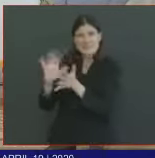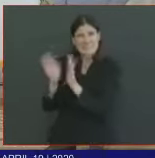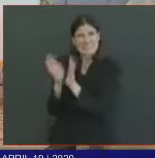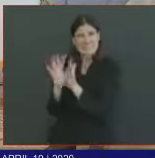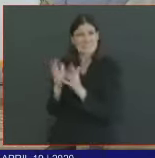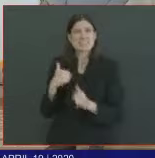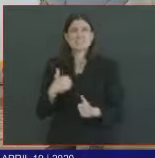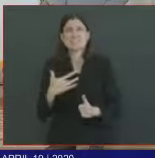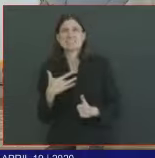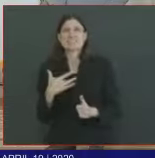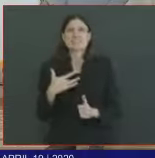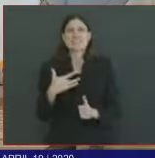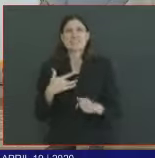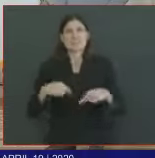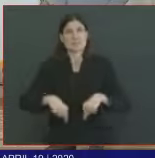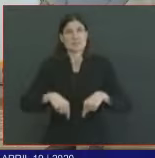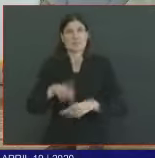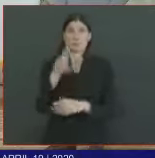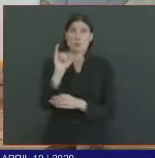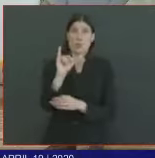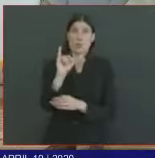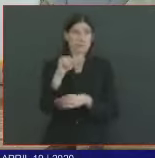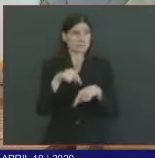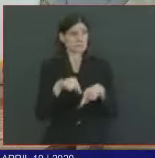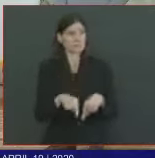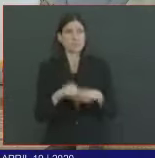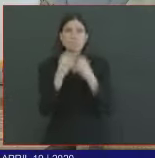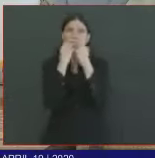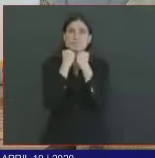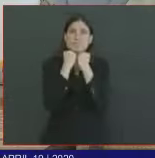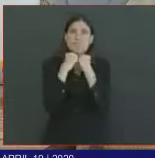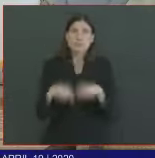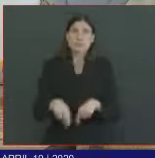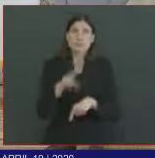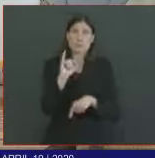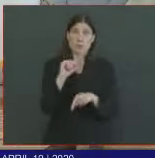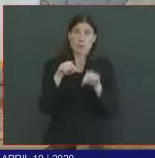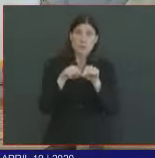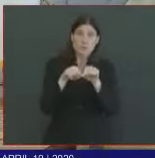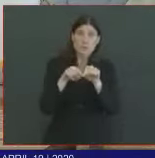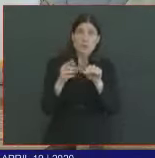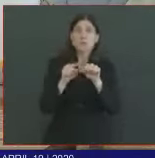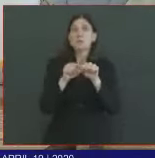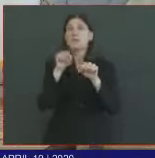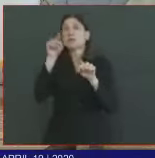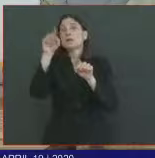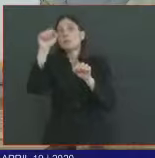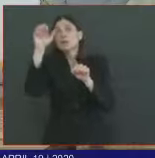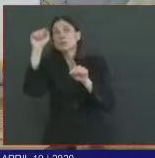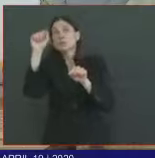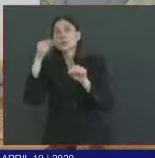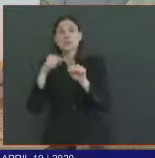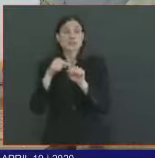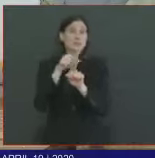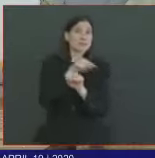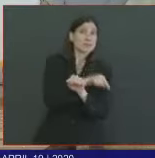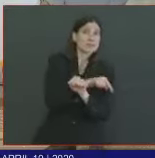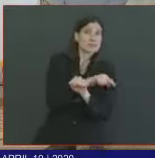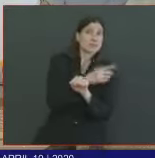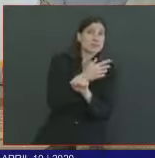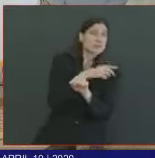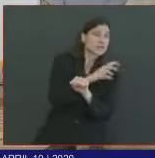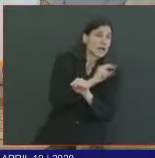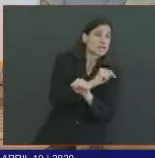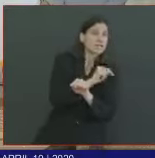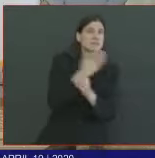states having, continued restrictions on travelers, or at least, if not restrictions,